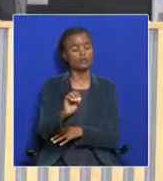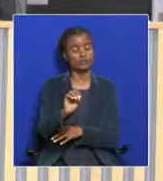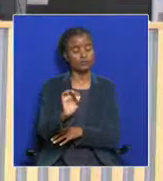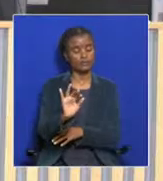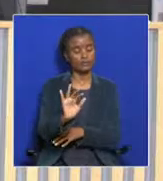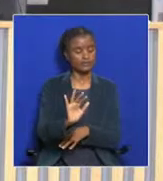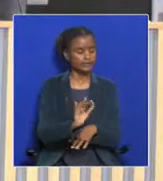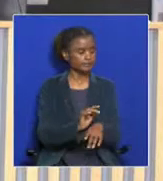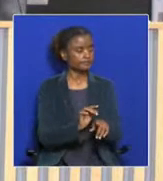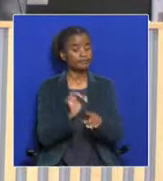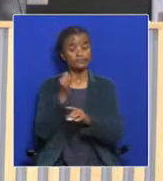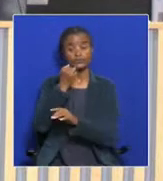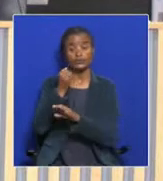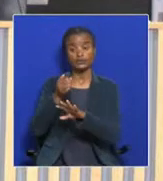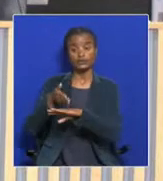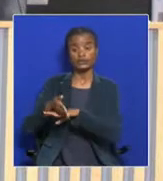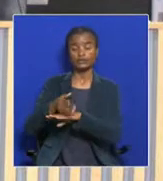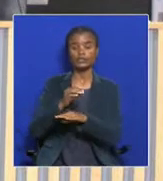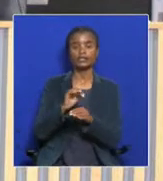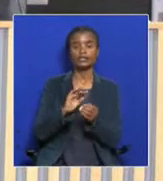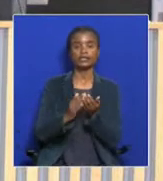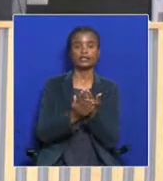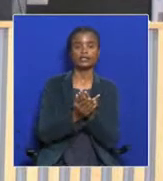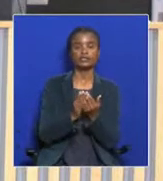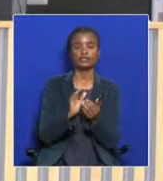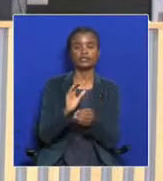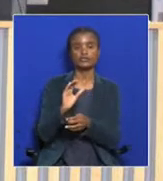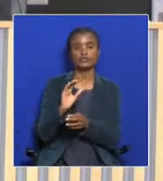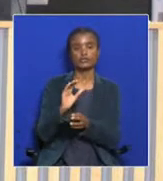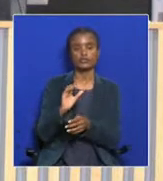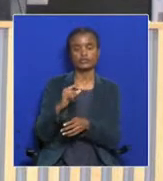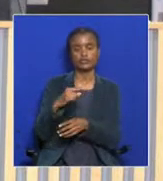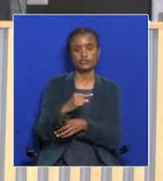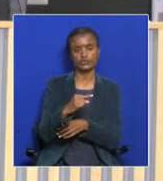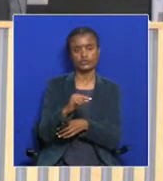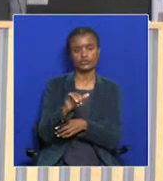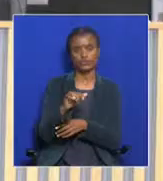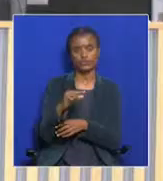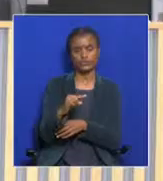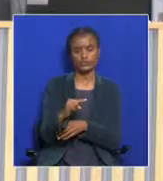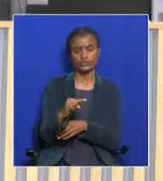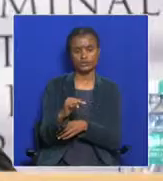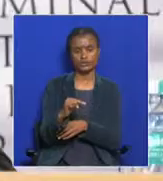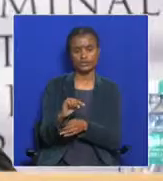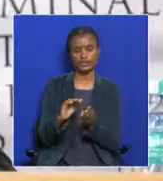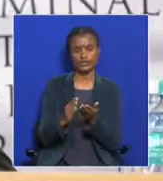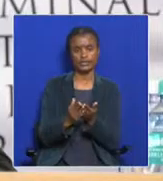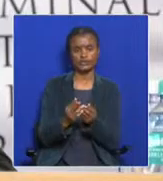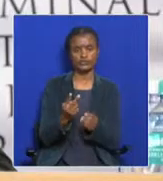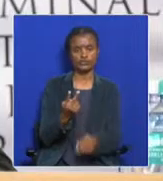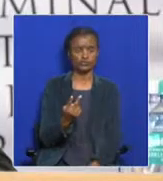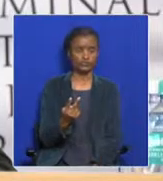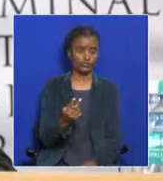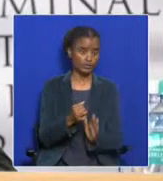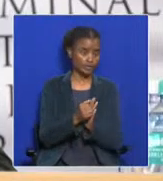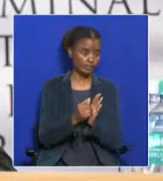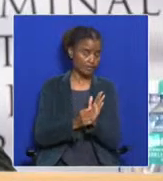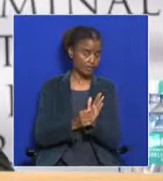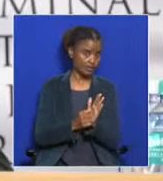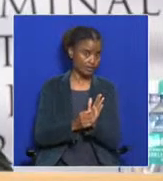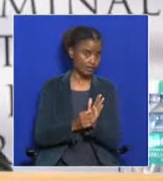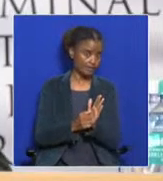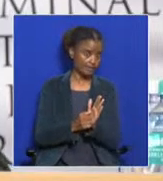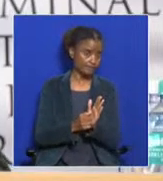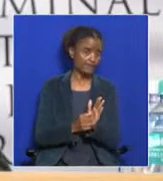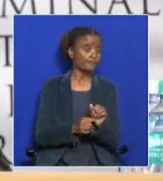GYJ2 in the same file that has his statement. I see that. The statement bundle. Yes, Yes, it's a